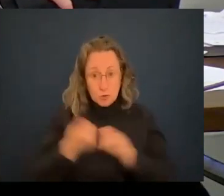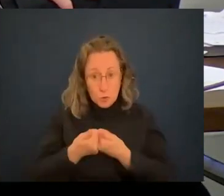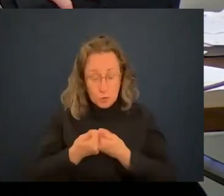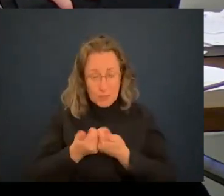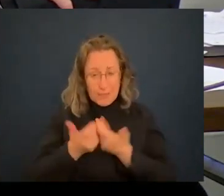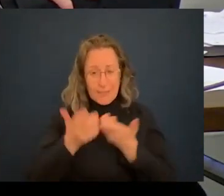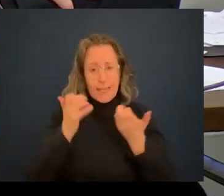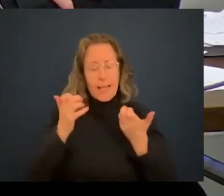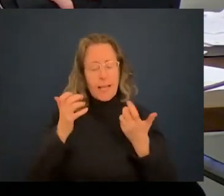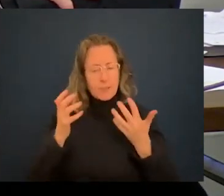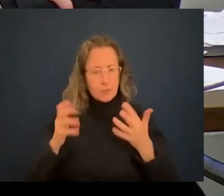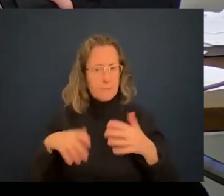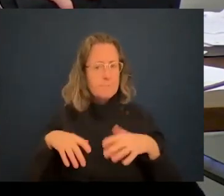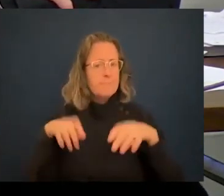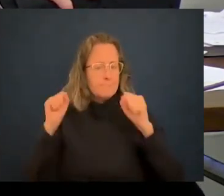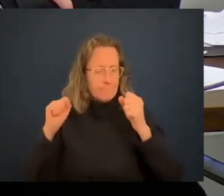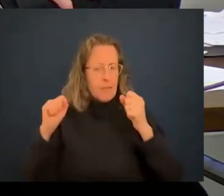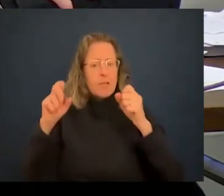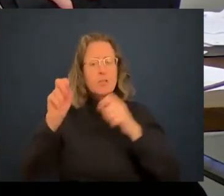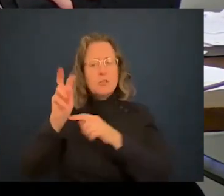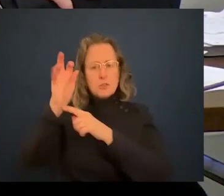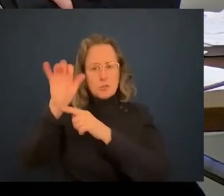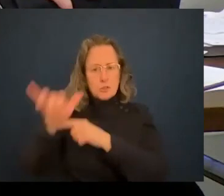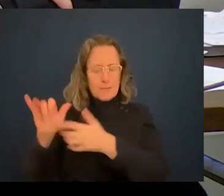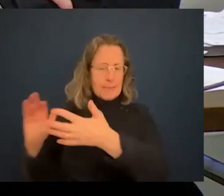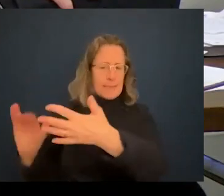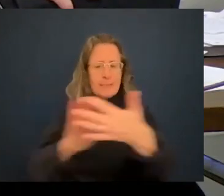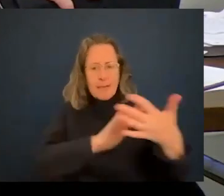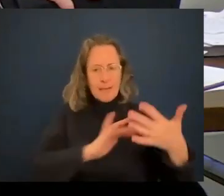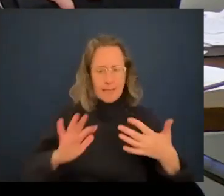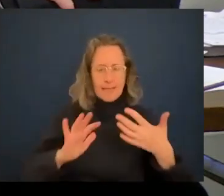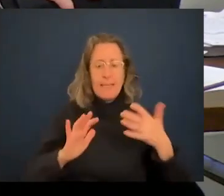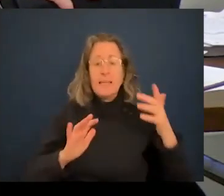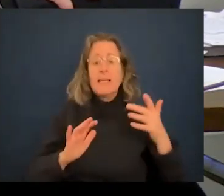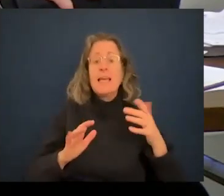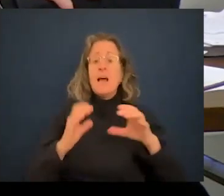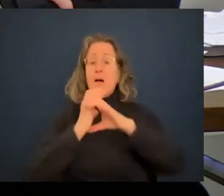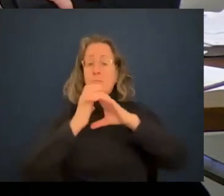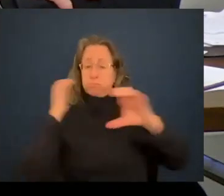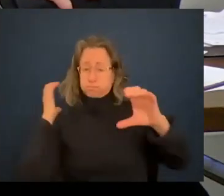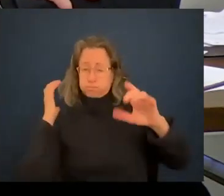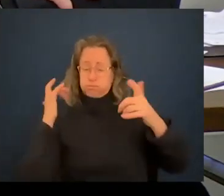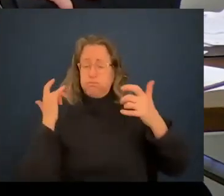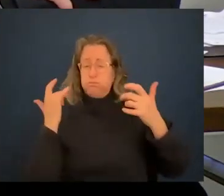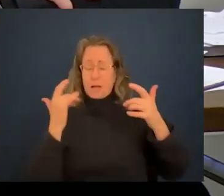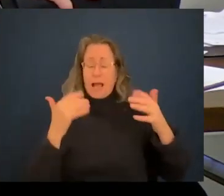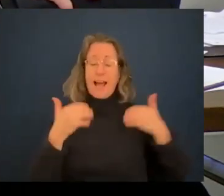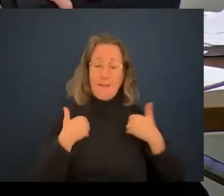five-person engine companies four-person engine companies and three-person engine companies